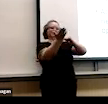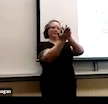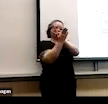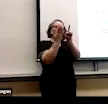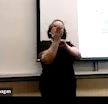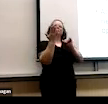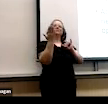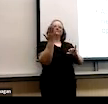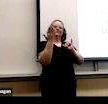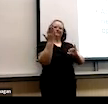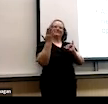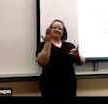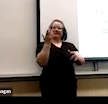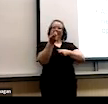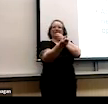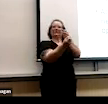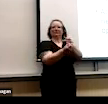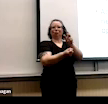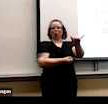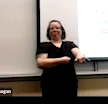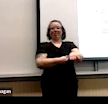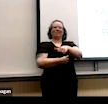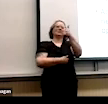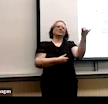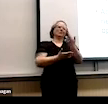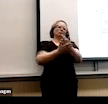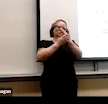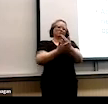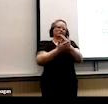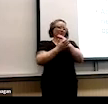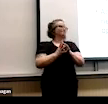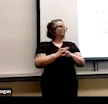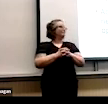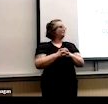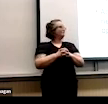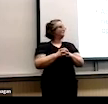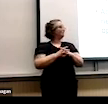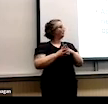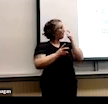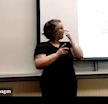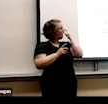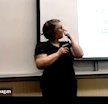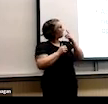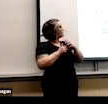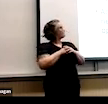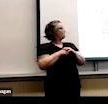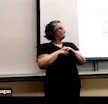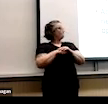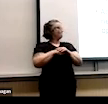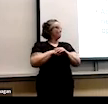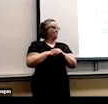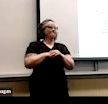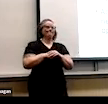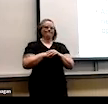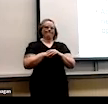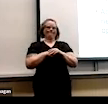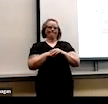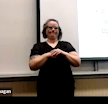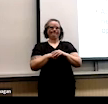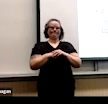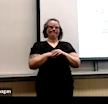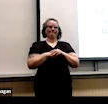on. So that's another resource that you might enjoy. And then adult providers should start preparing for their new